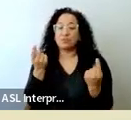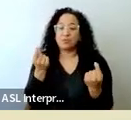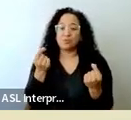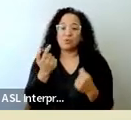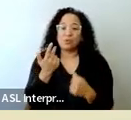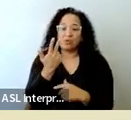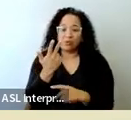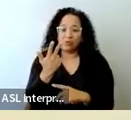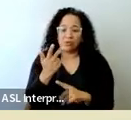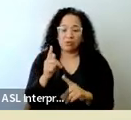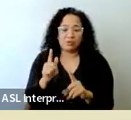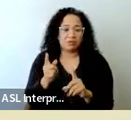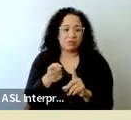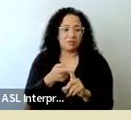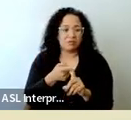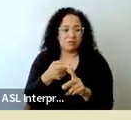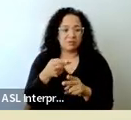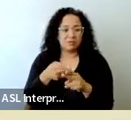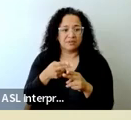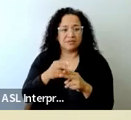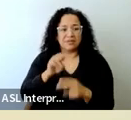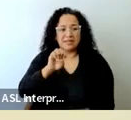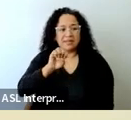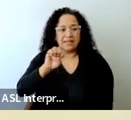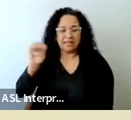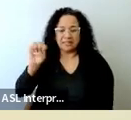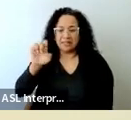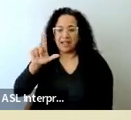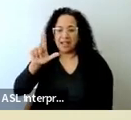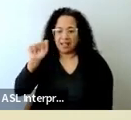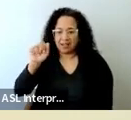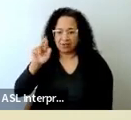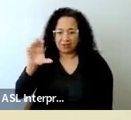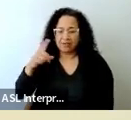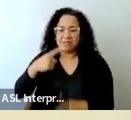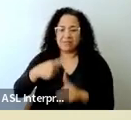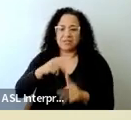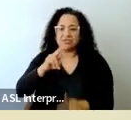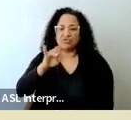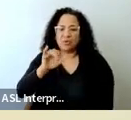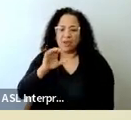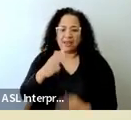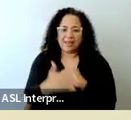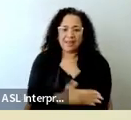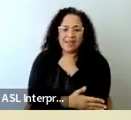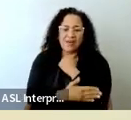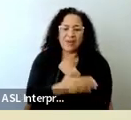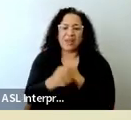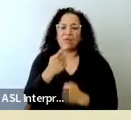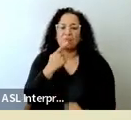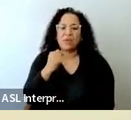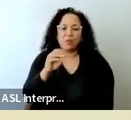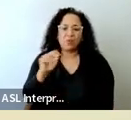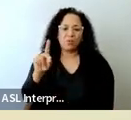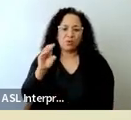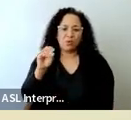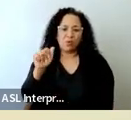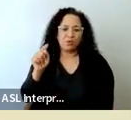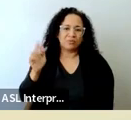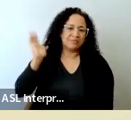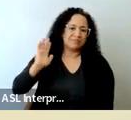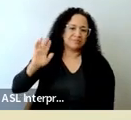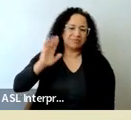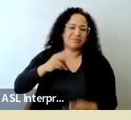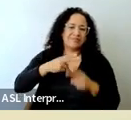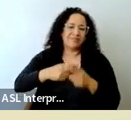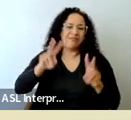there were three regional centers named originally. That was Eastern Los Angeles Regional Center, as well as Tri-Counties and Redwood Coast. And back then, terms were